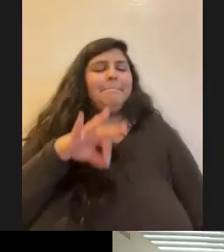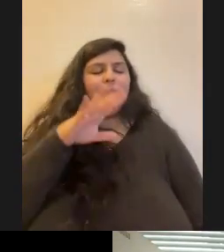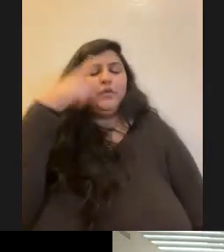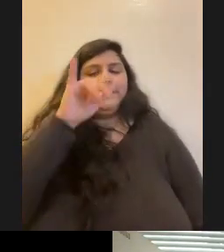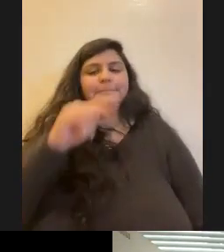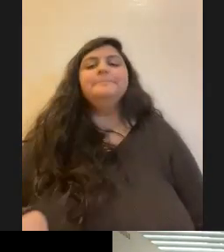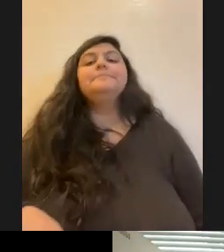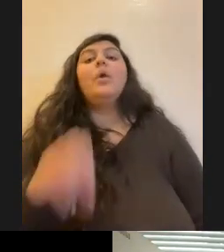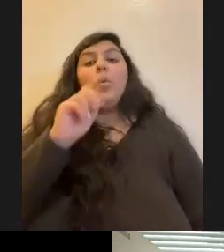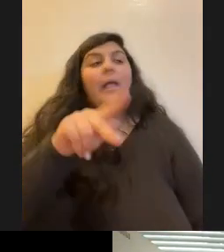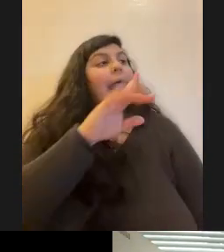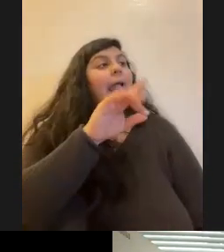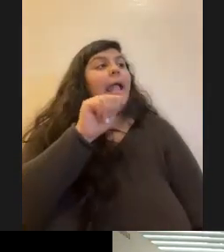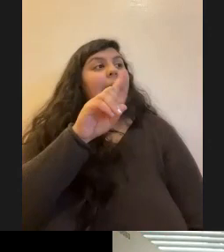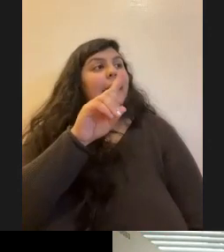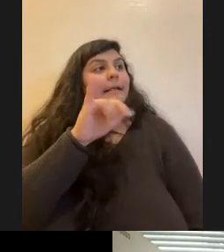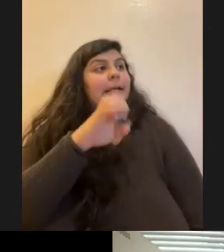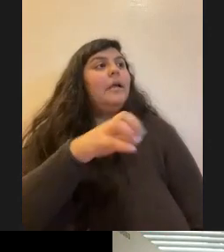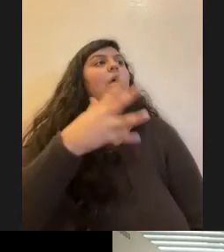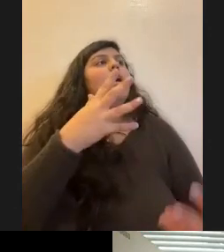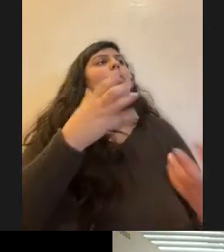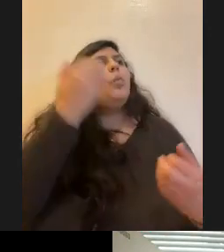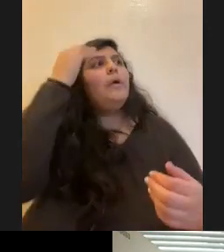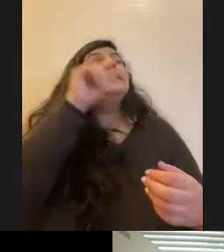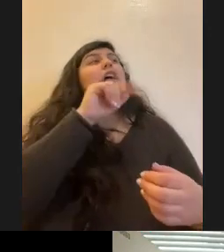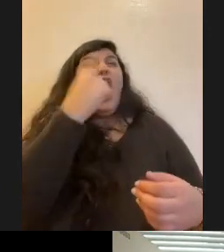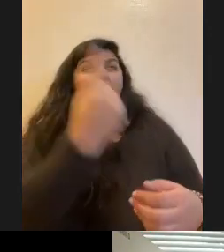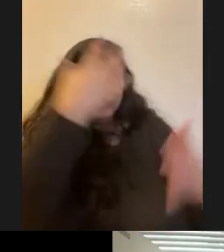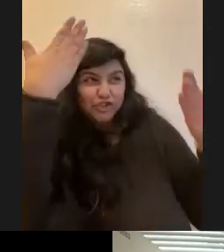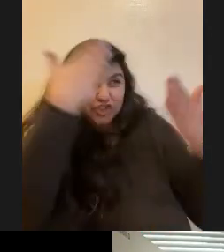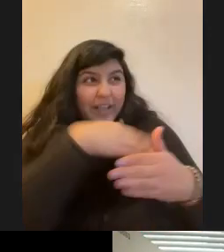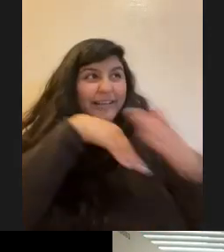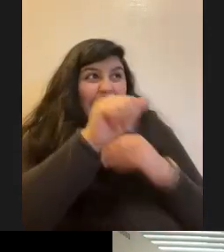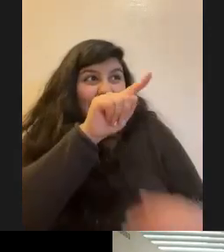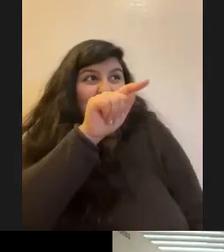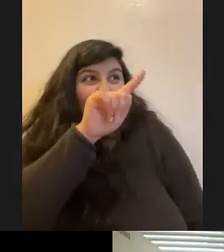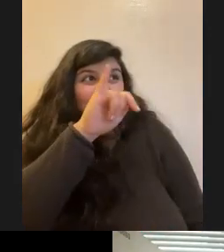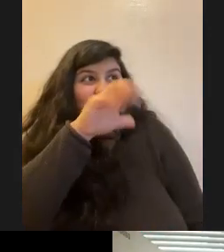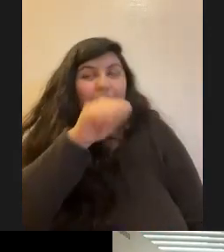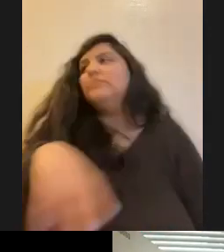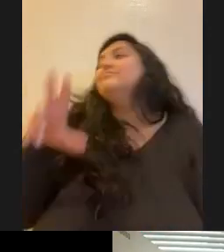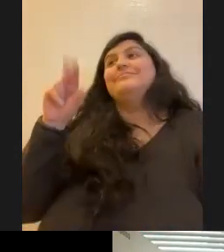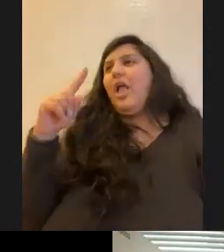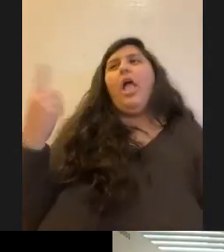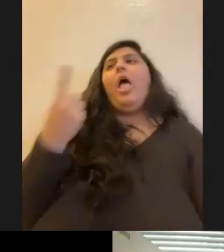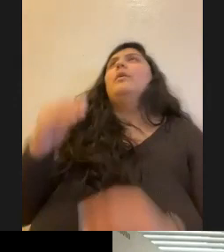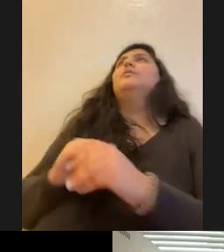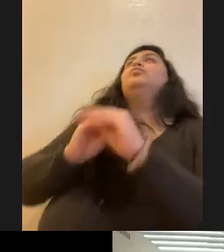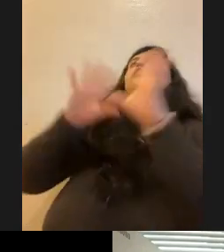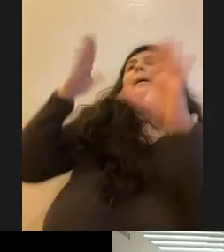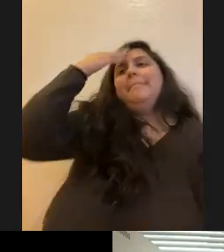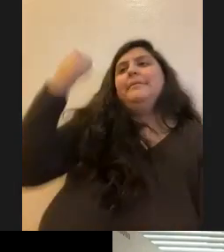from 80. Is it almost always dark in Antarctica? No, actually, it's almost always light because we go in the